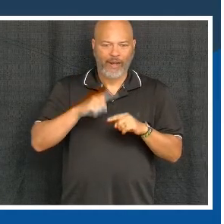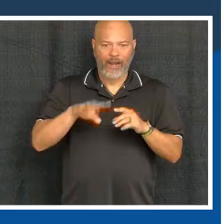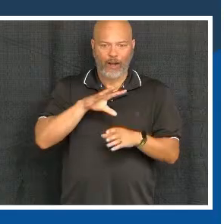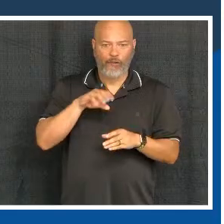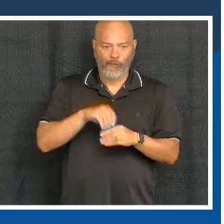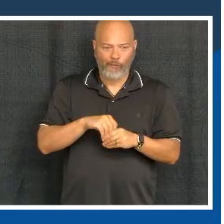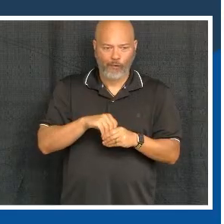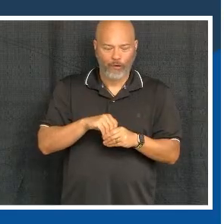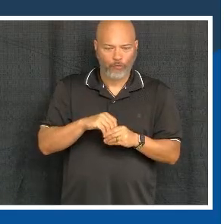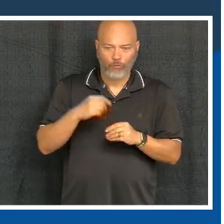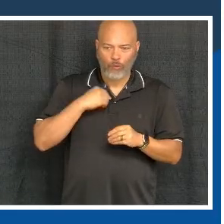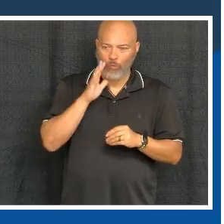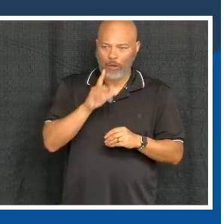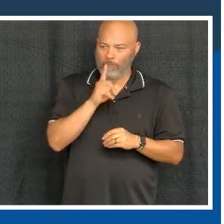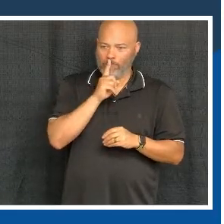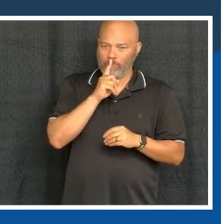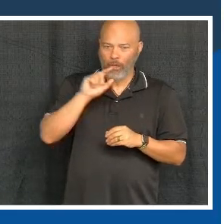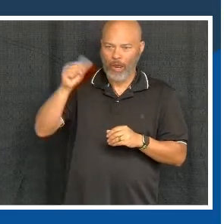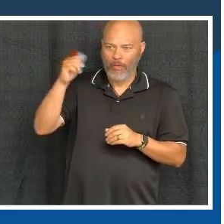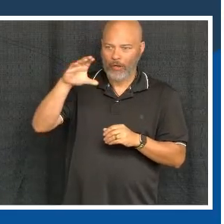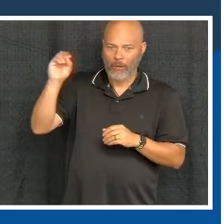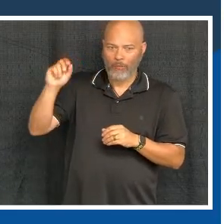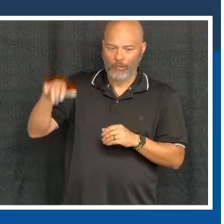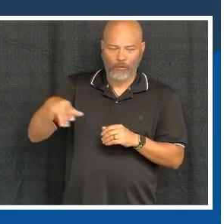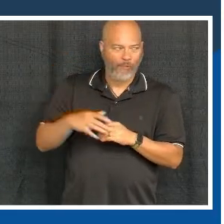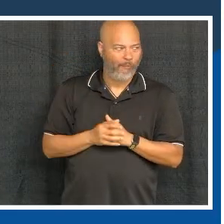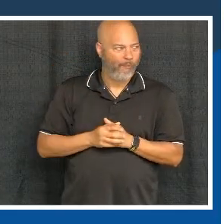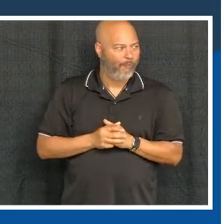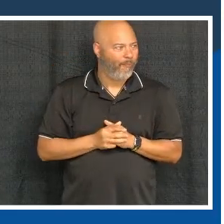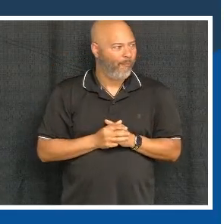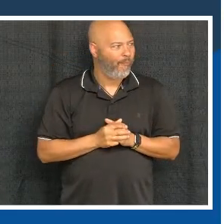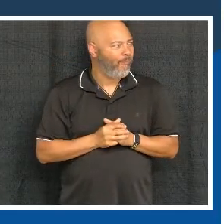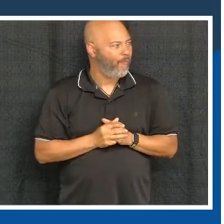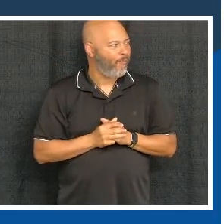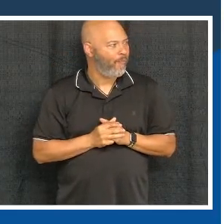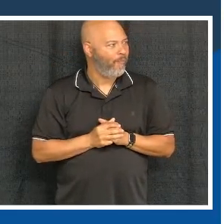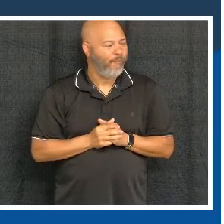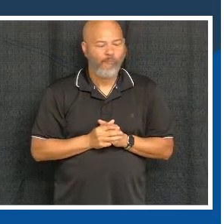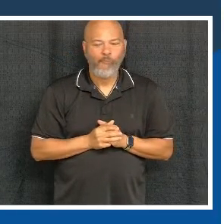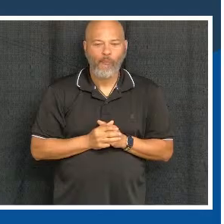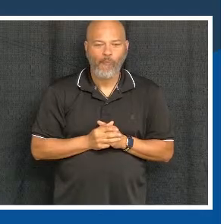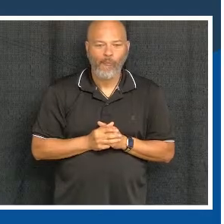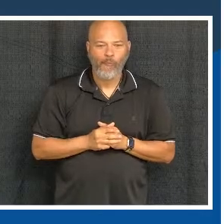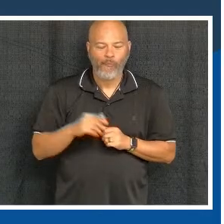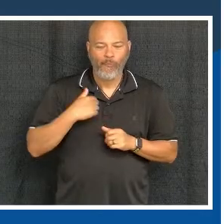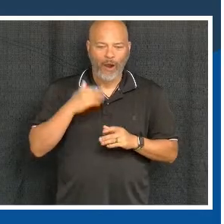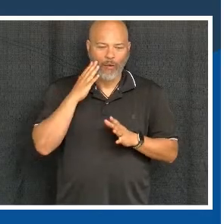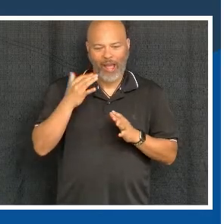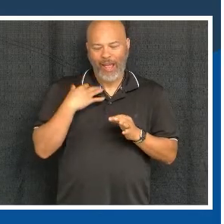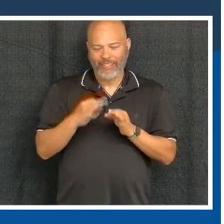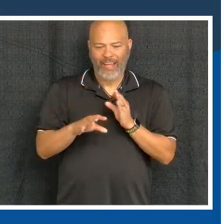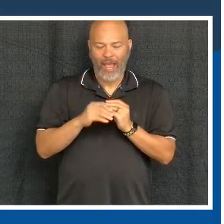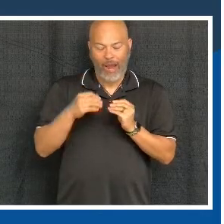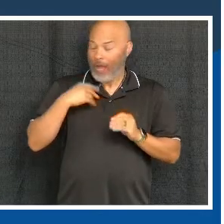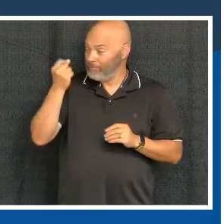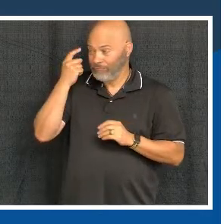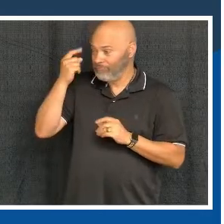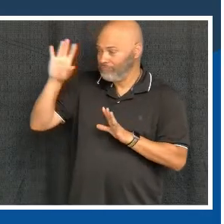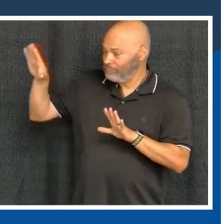shall go nameless? That wasn't in Yeah, the I know, explanation. I know. I kind of added that. I got it.